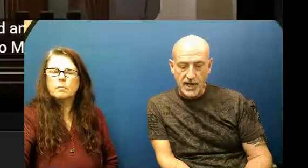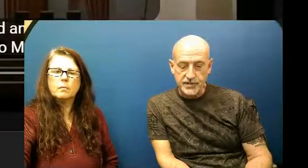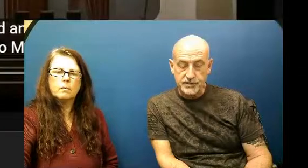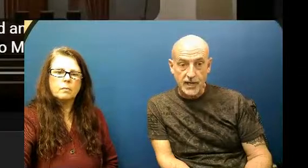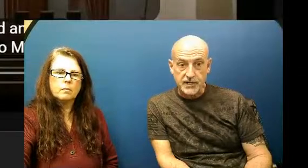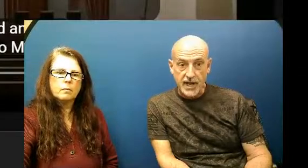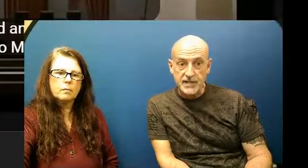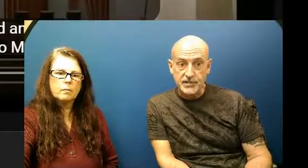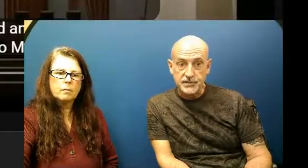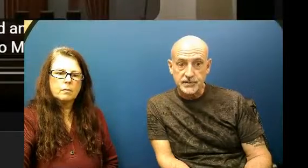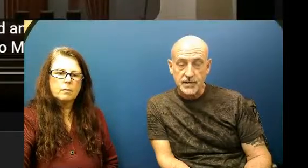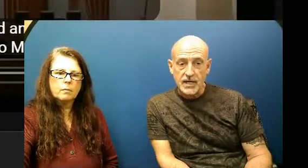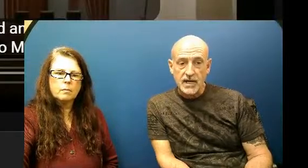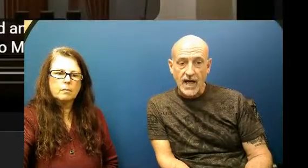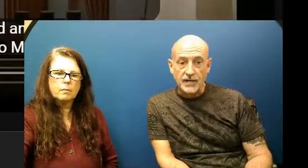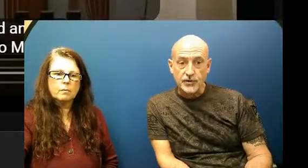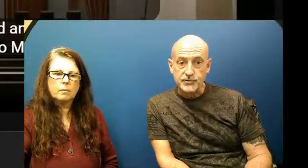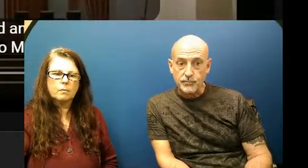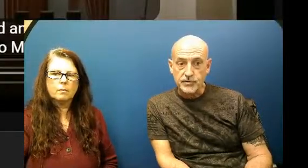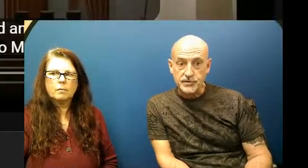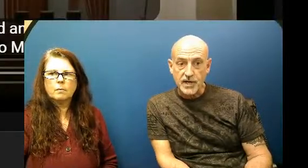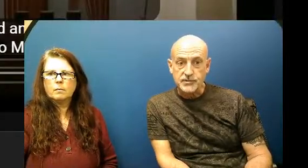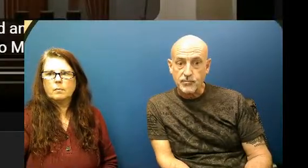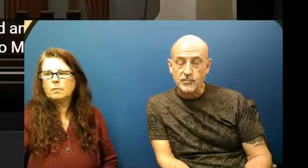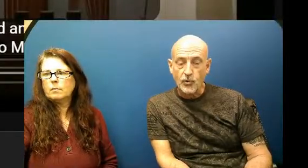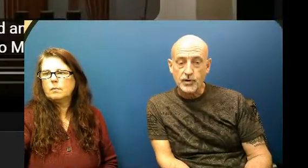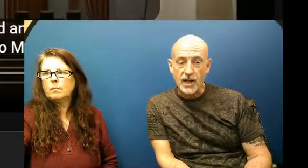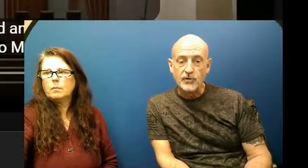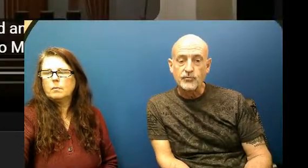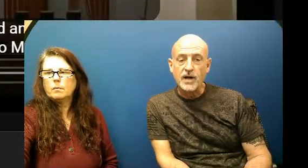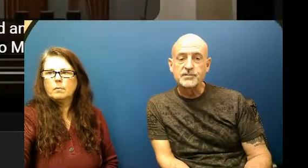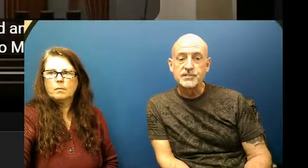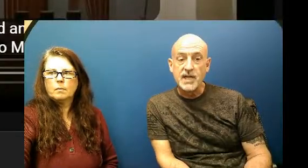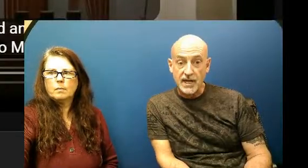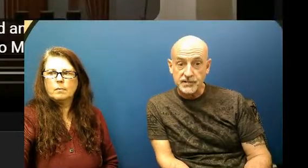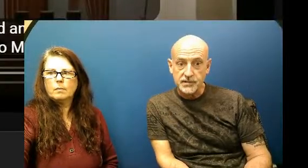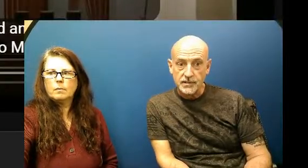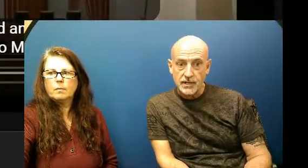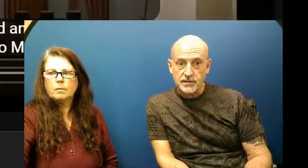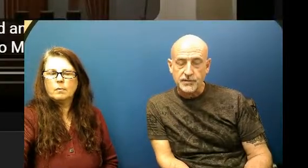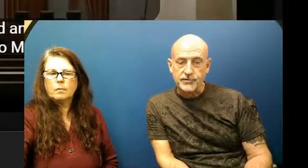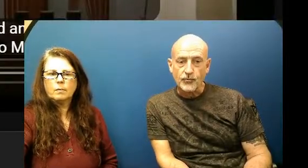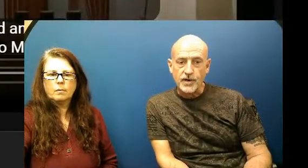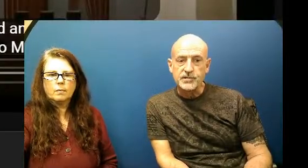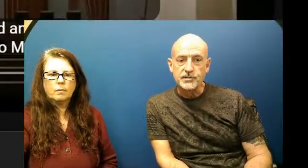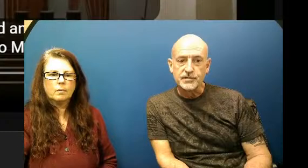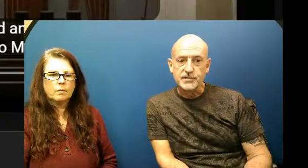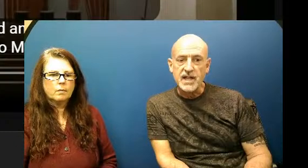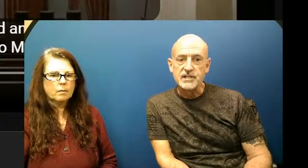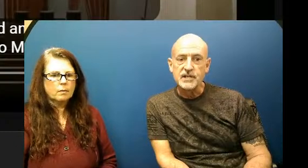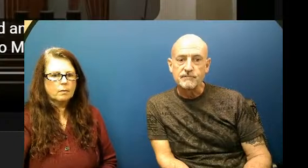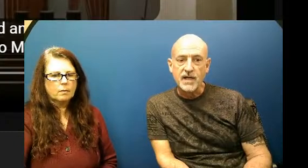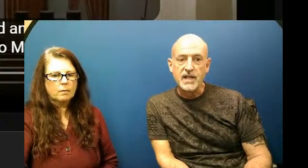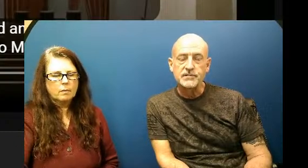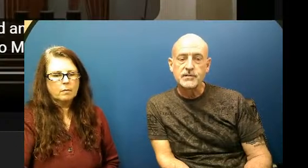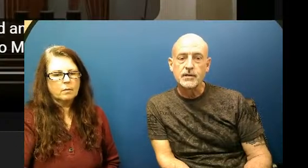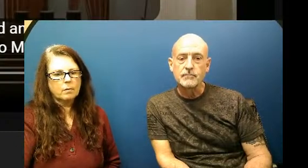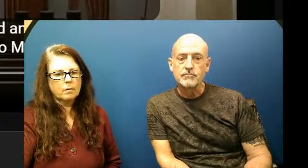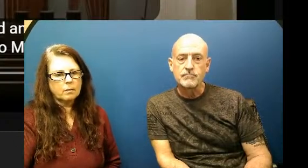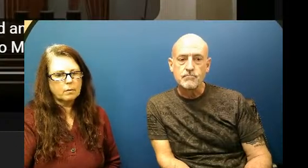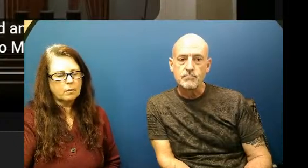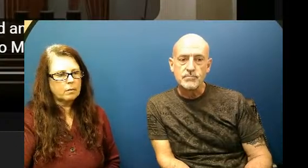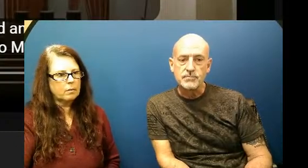some states like Kansas, their state Supreme Court outright says that the reason the state